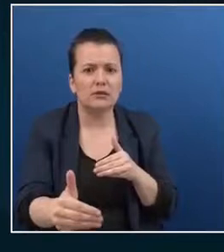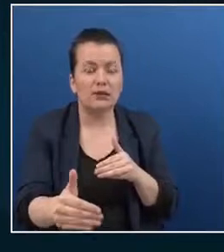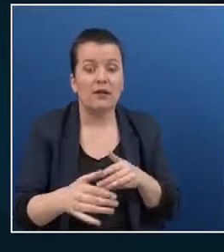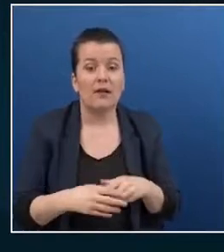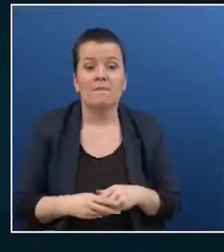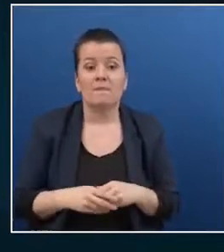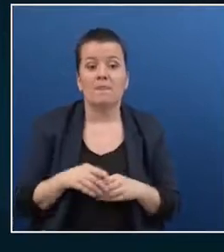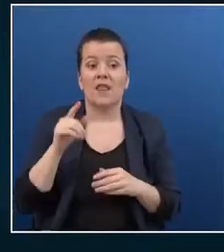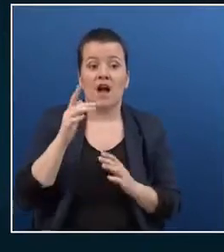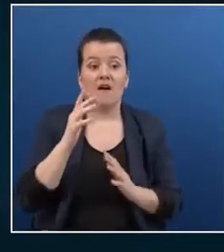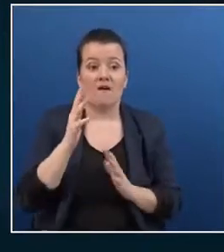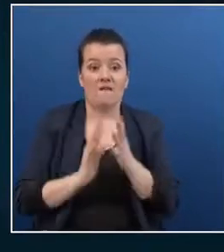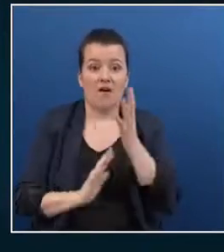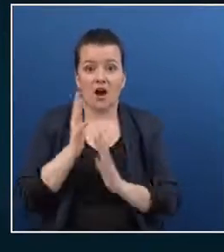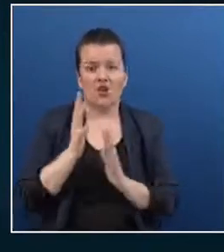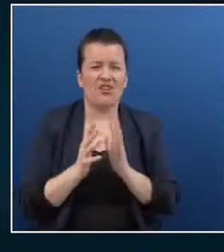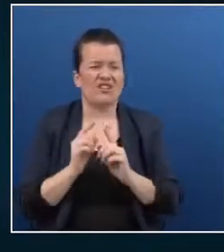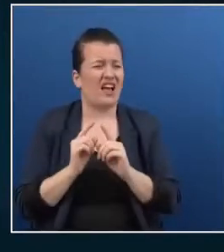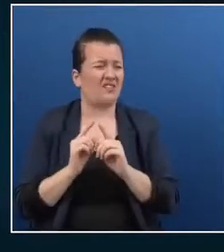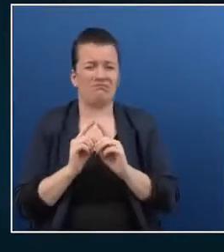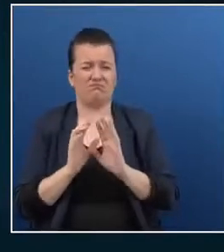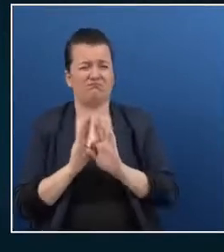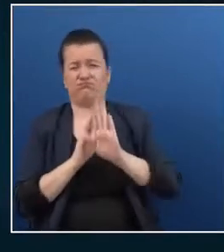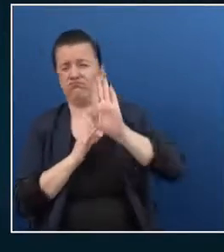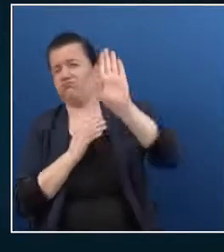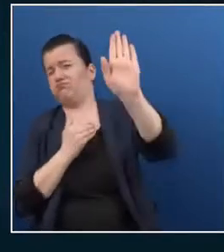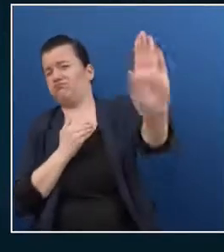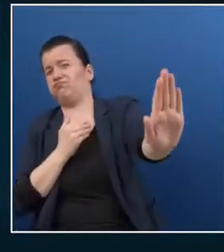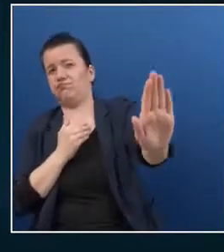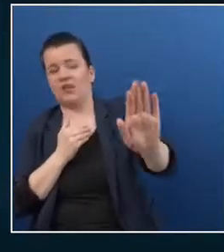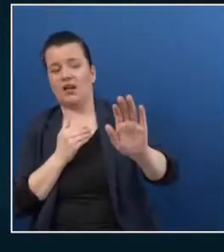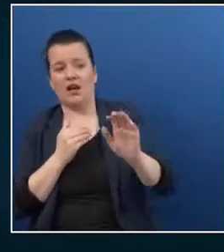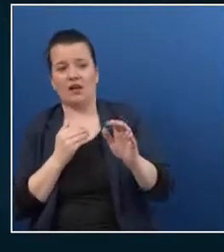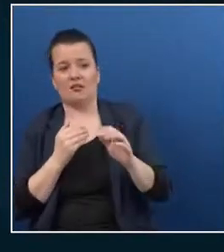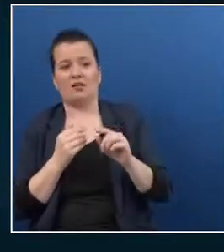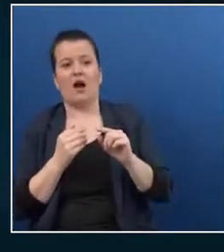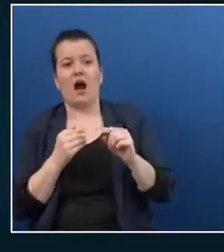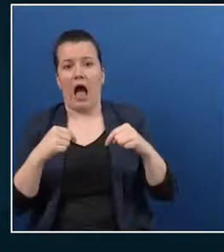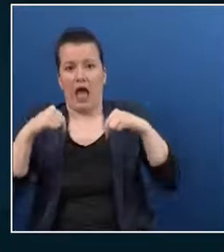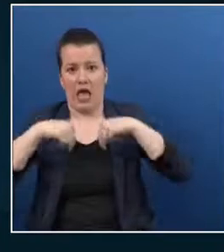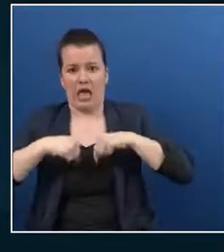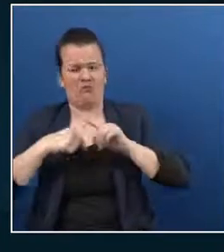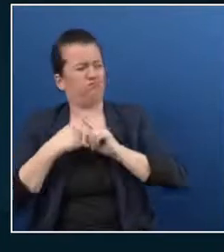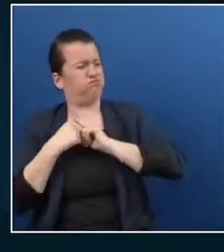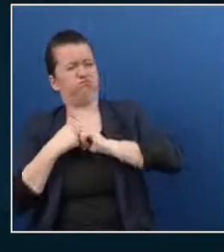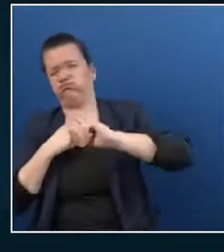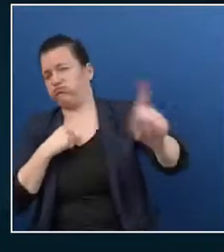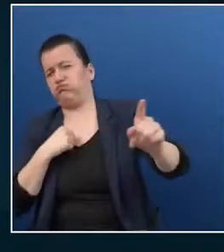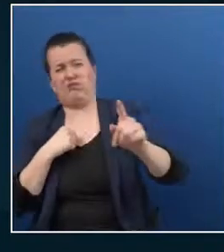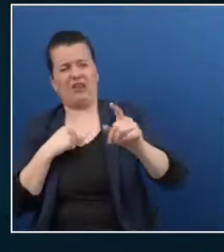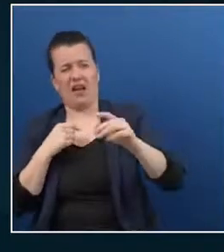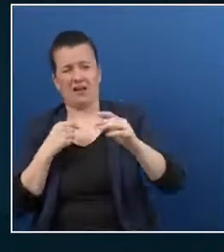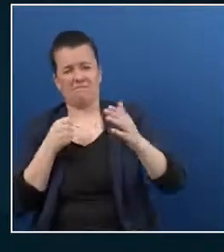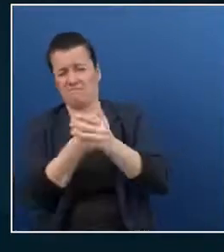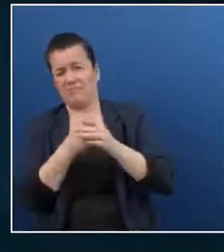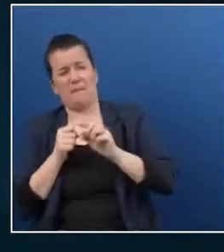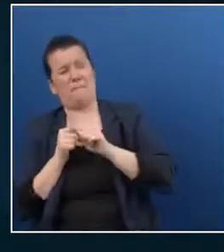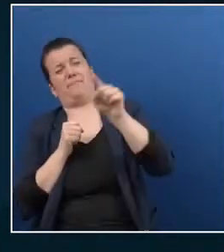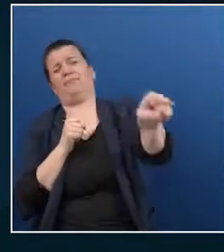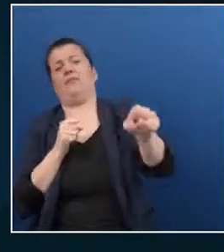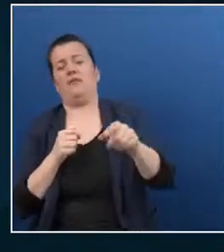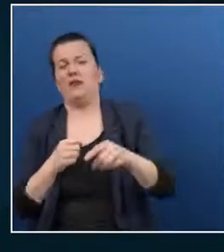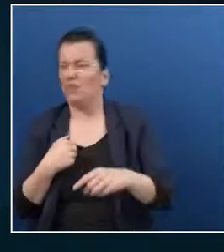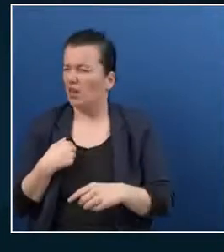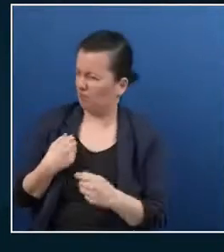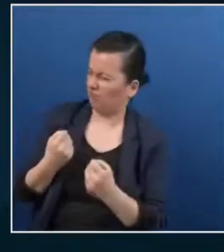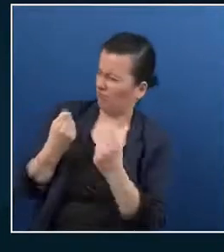as possible. It was on the other side of the campus. And I went, I'm sorry, I don't understand. And then he goes, oh, I know